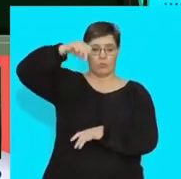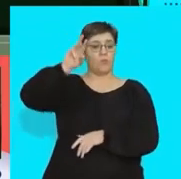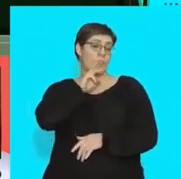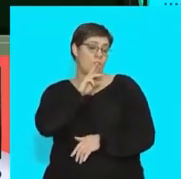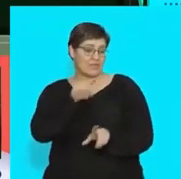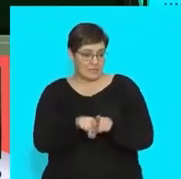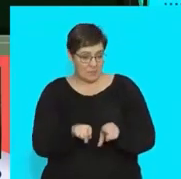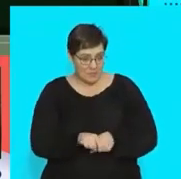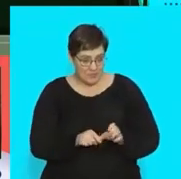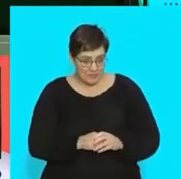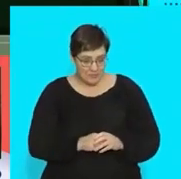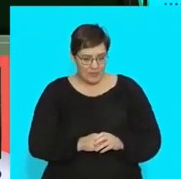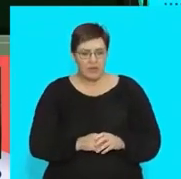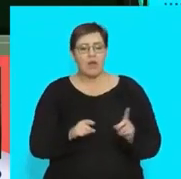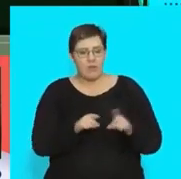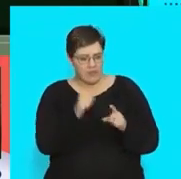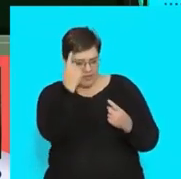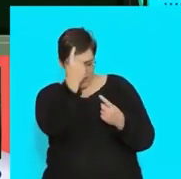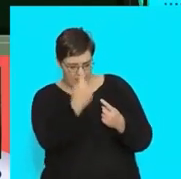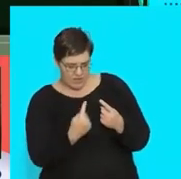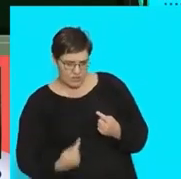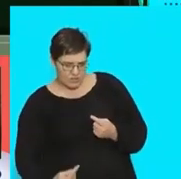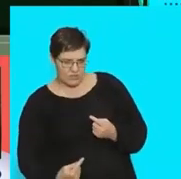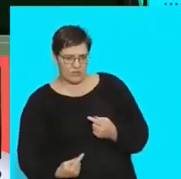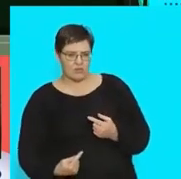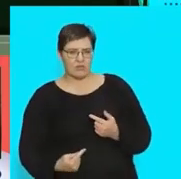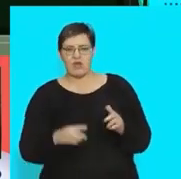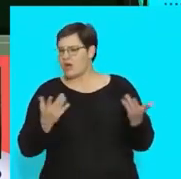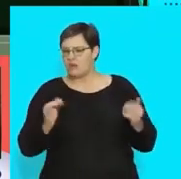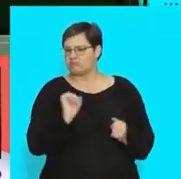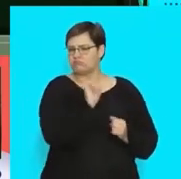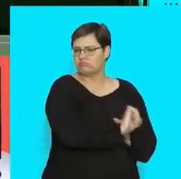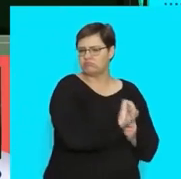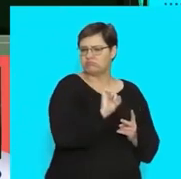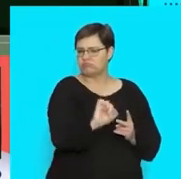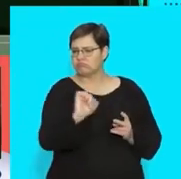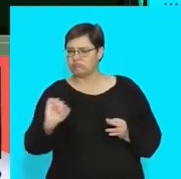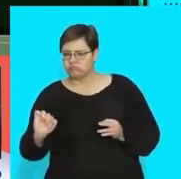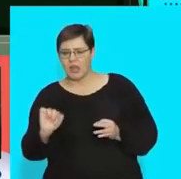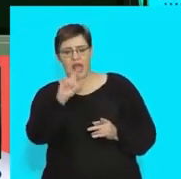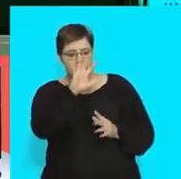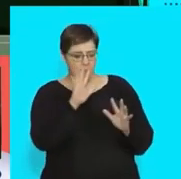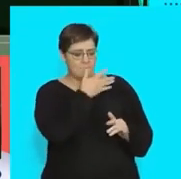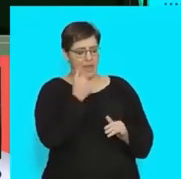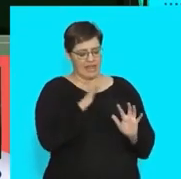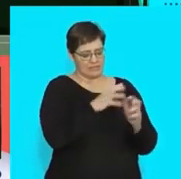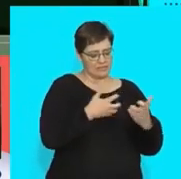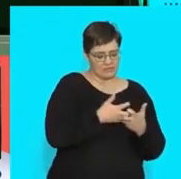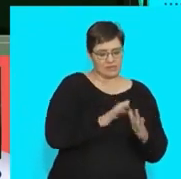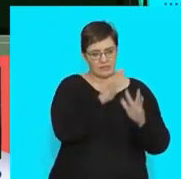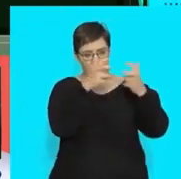of each of those organs, we've got to think about, okay, what tissue would be best for